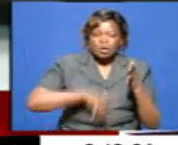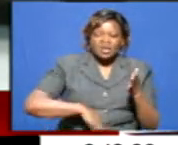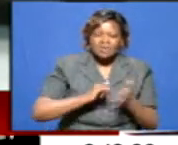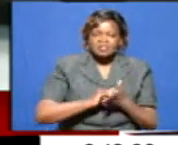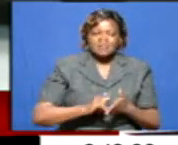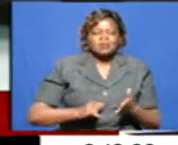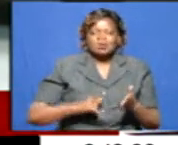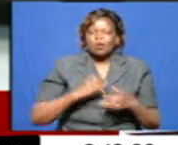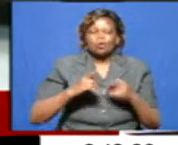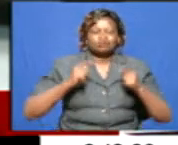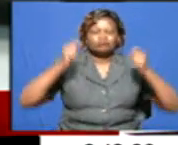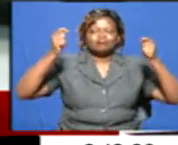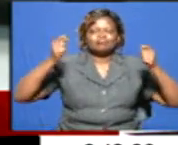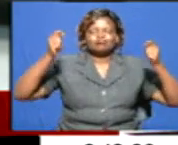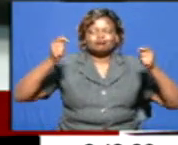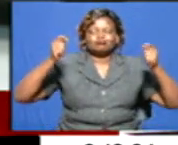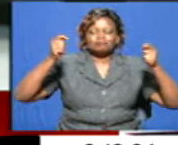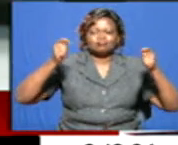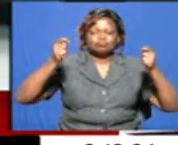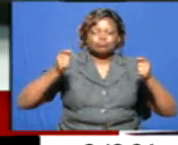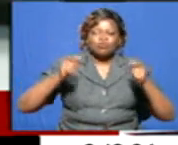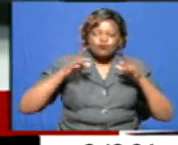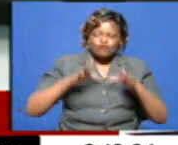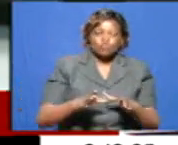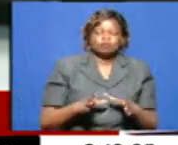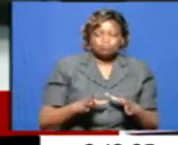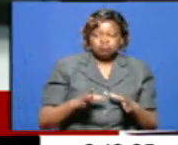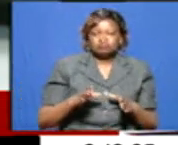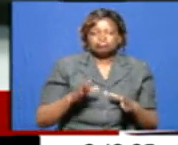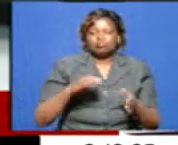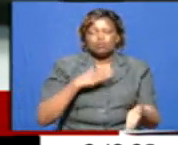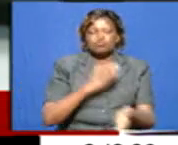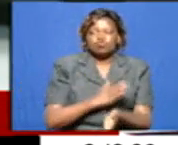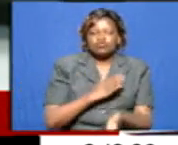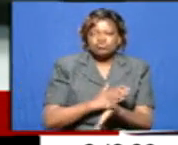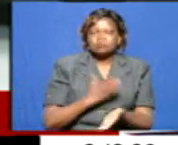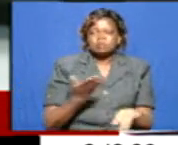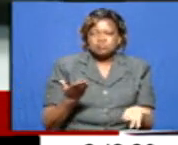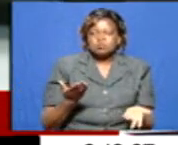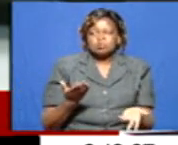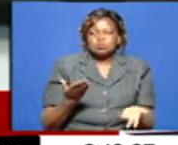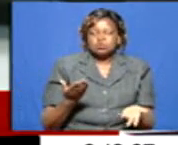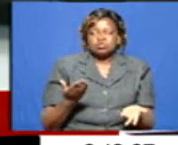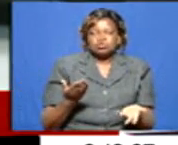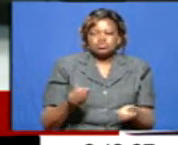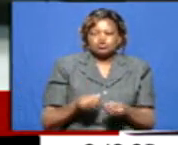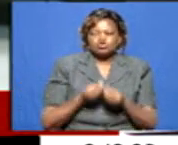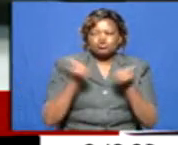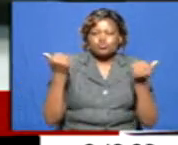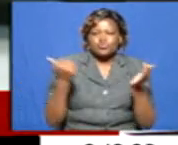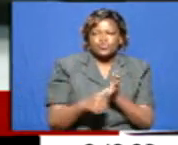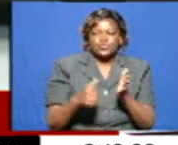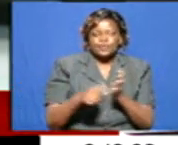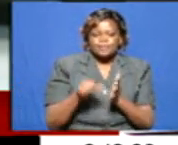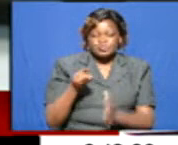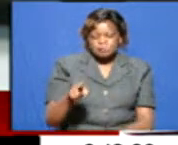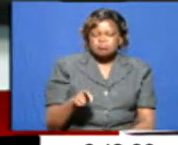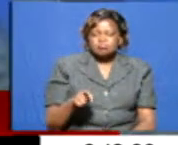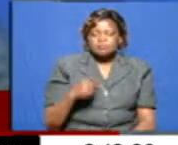countrywide demonstrations to compel authorities to take stern action behind or against those behind the